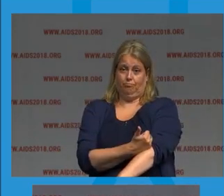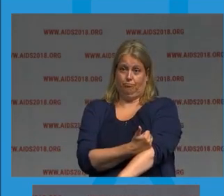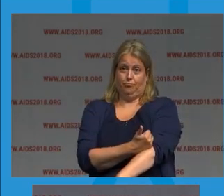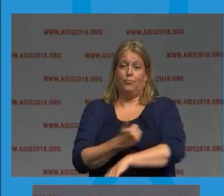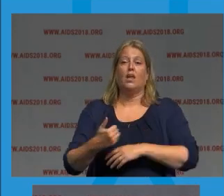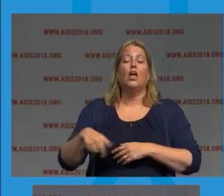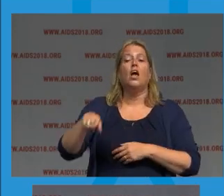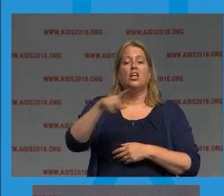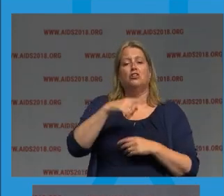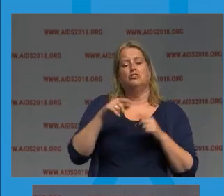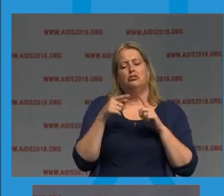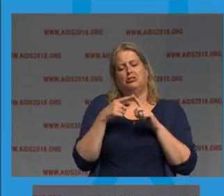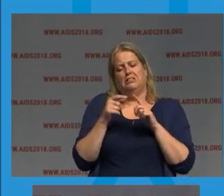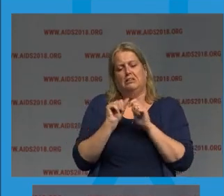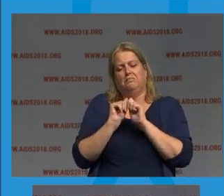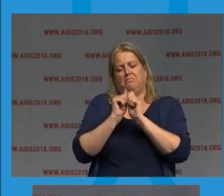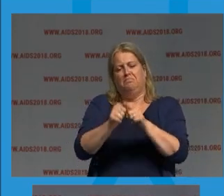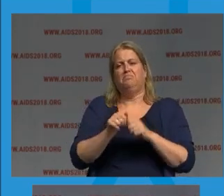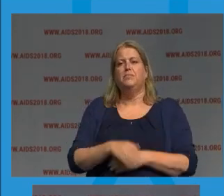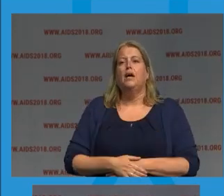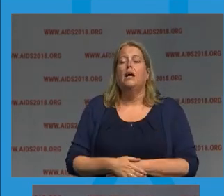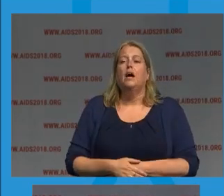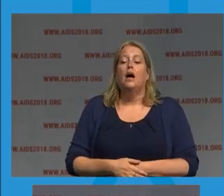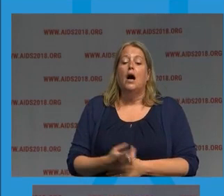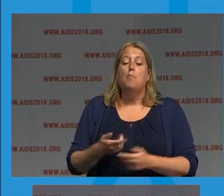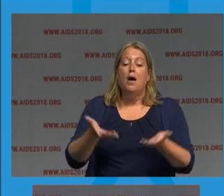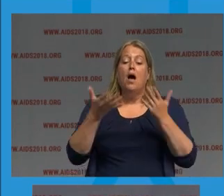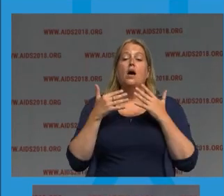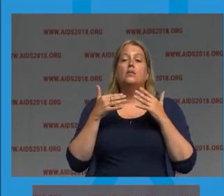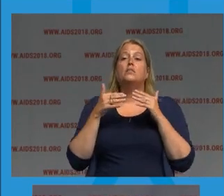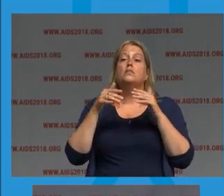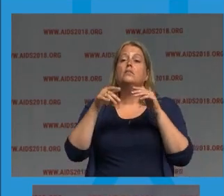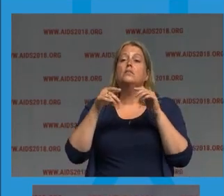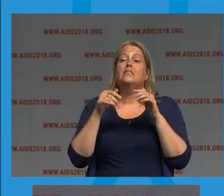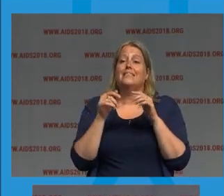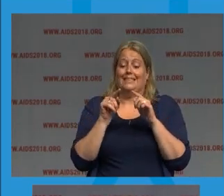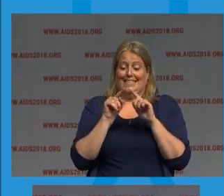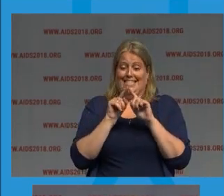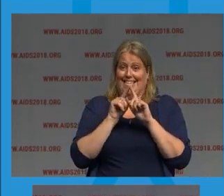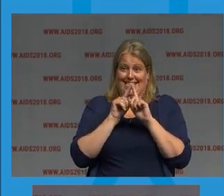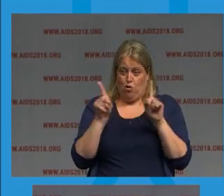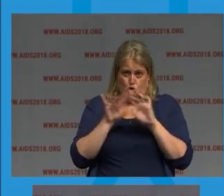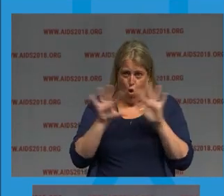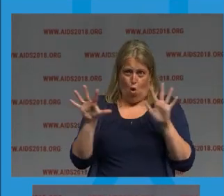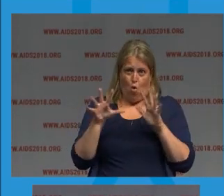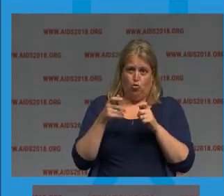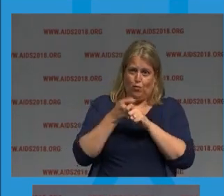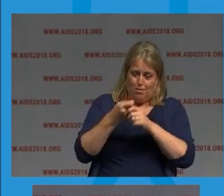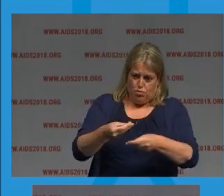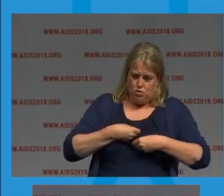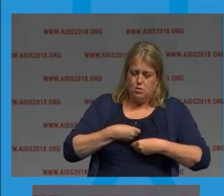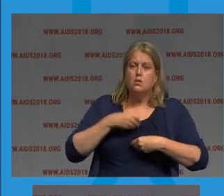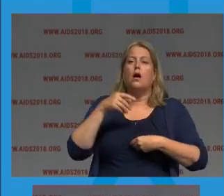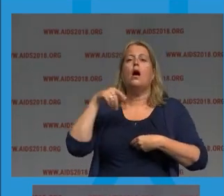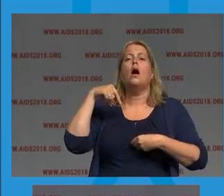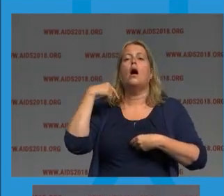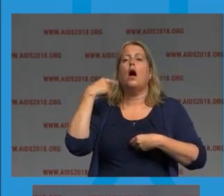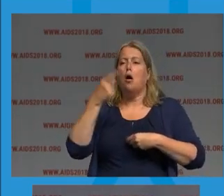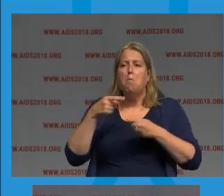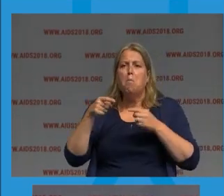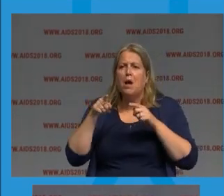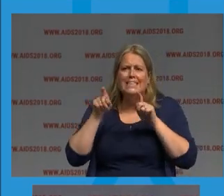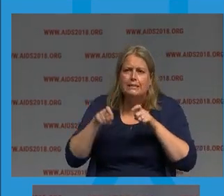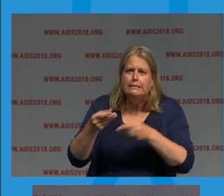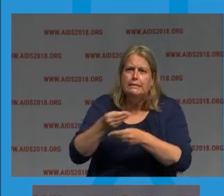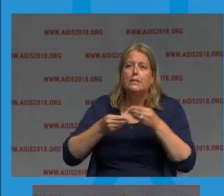very efficient mode of transmission. But also with that unmet treatment needs and unmet prevention needs among people who inject drugs,